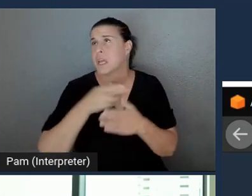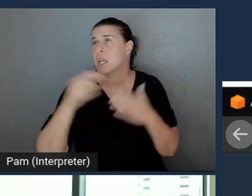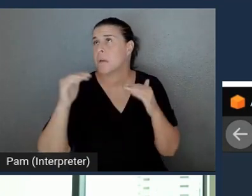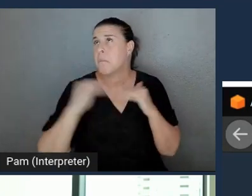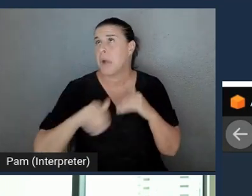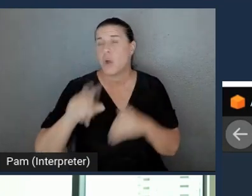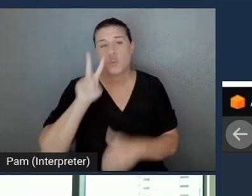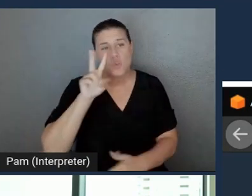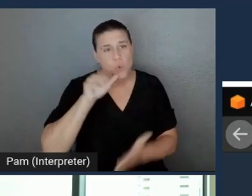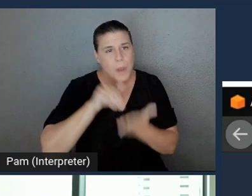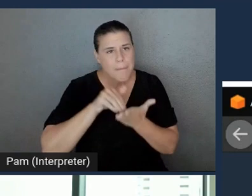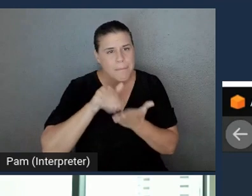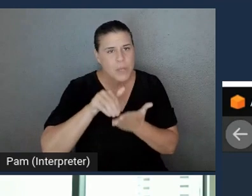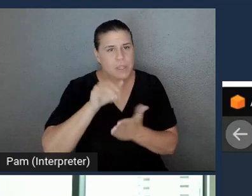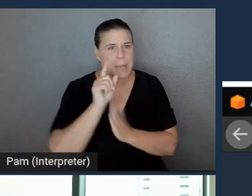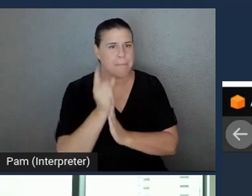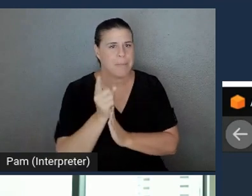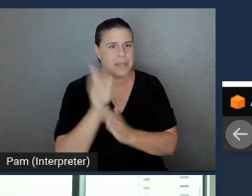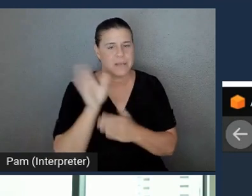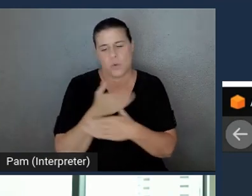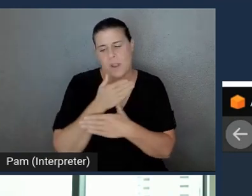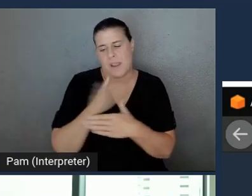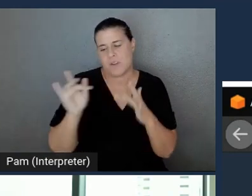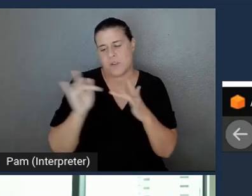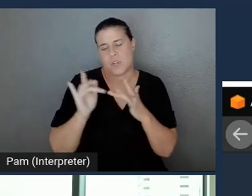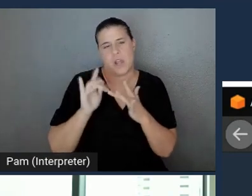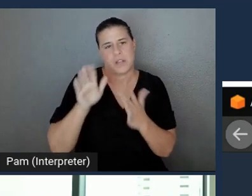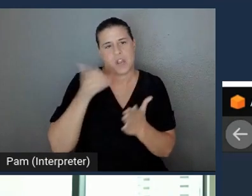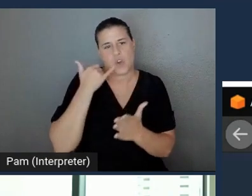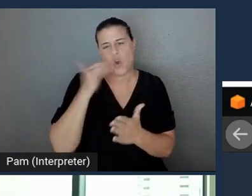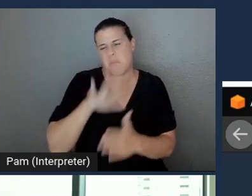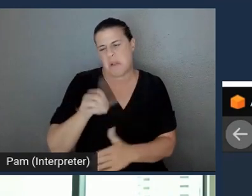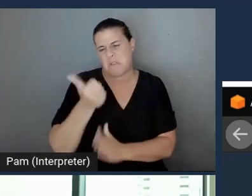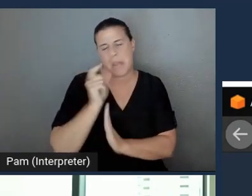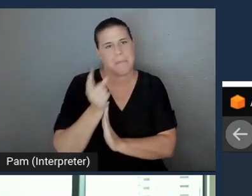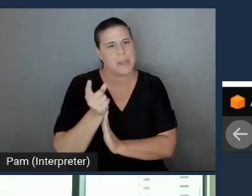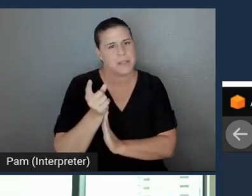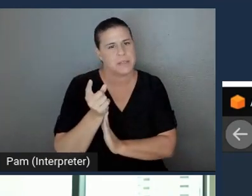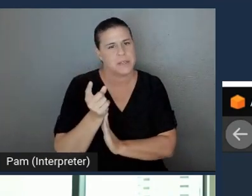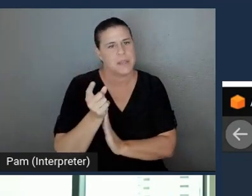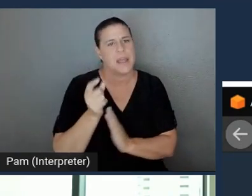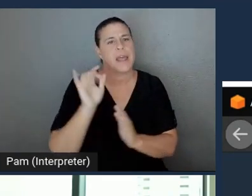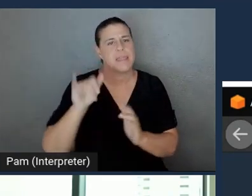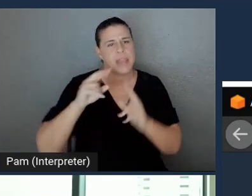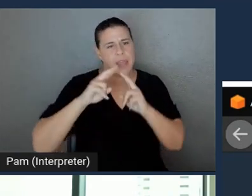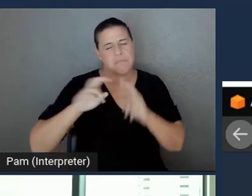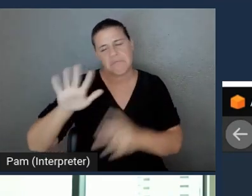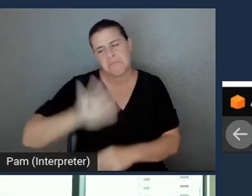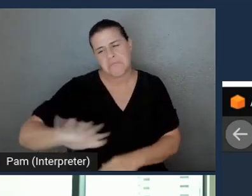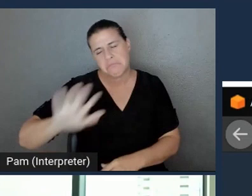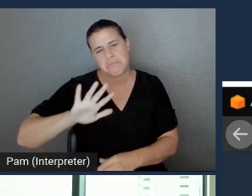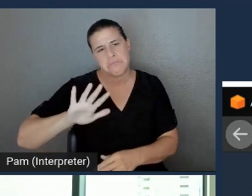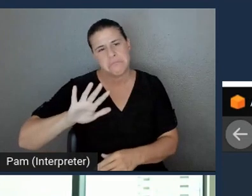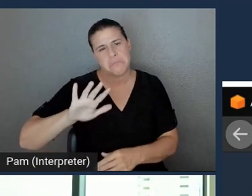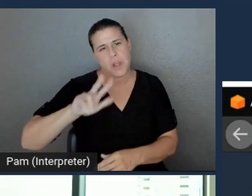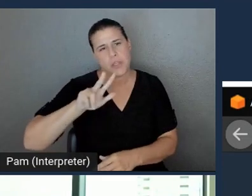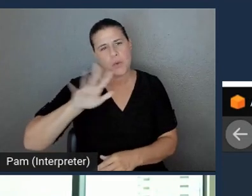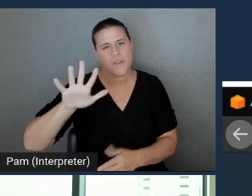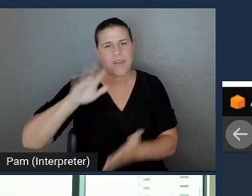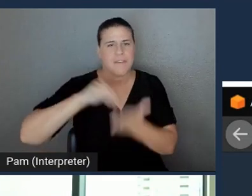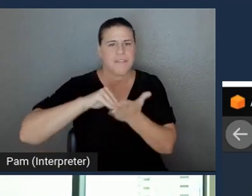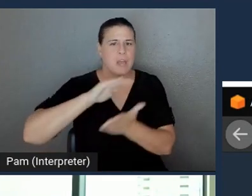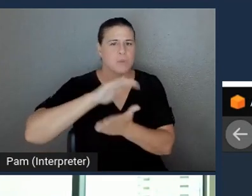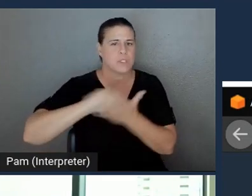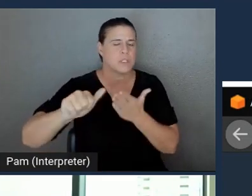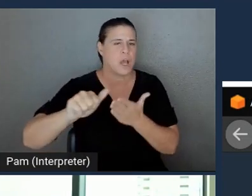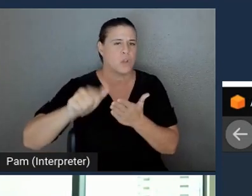million minutes, considering an average contact center call is about 10 minutes. That roughly would translate to $35,000 for